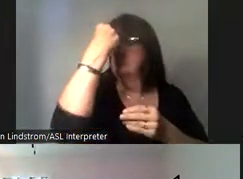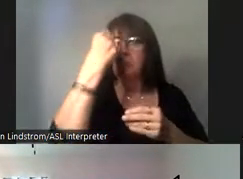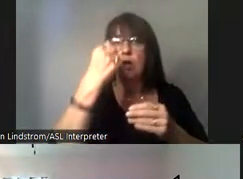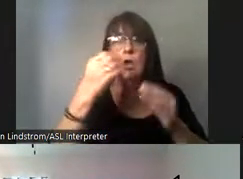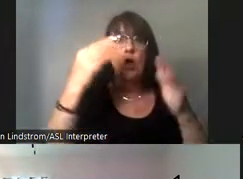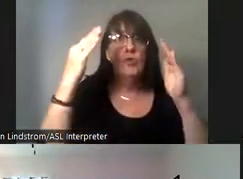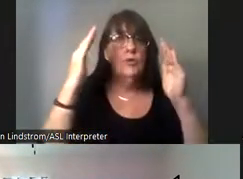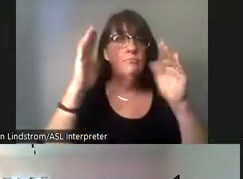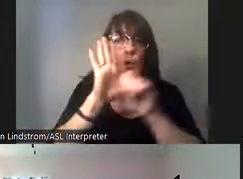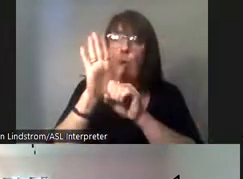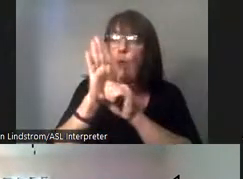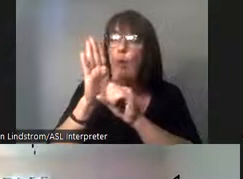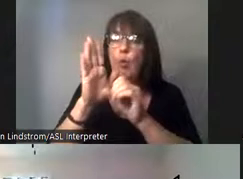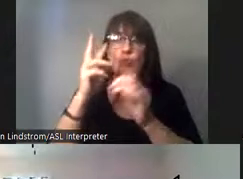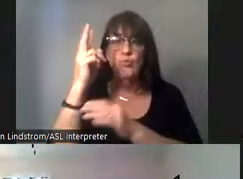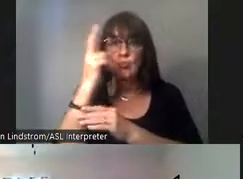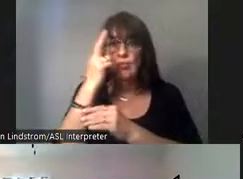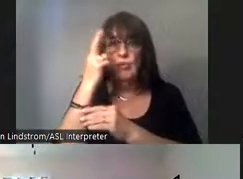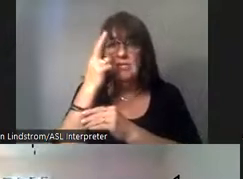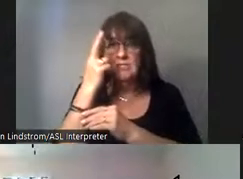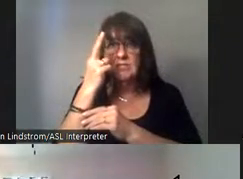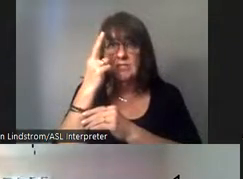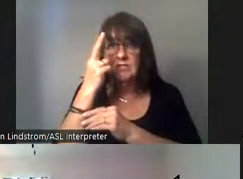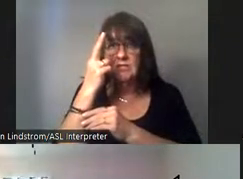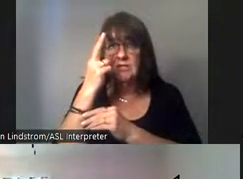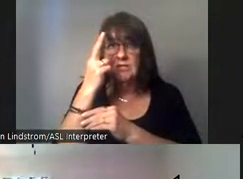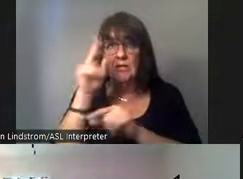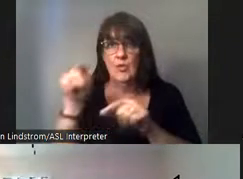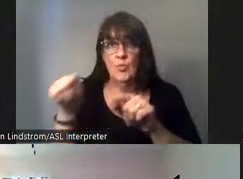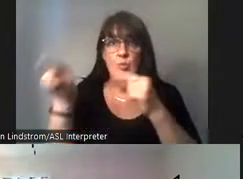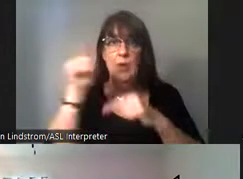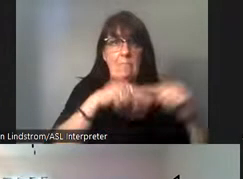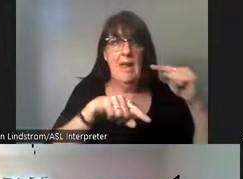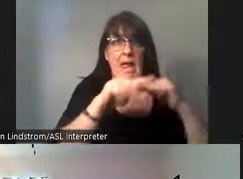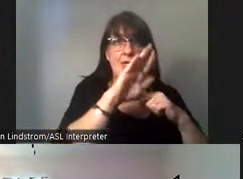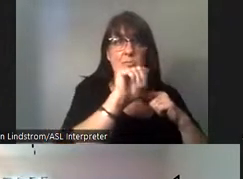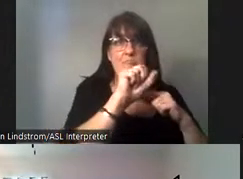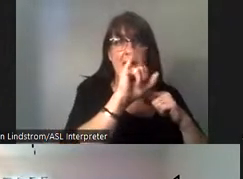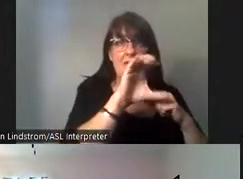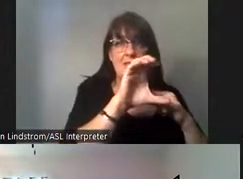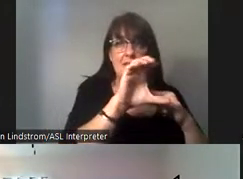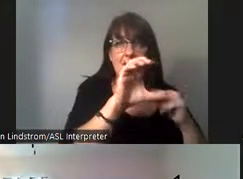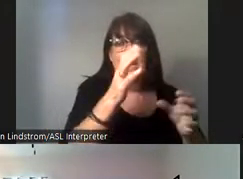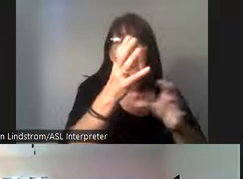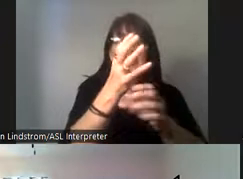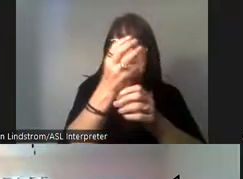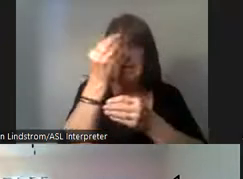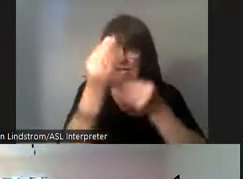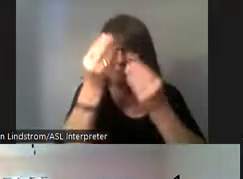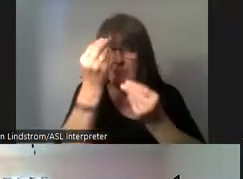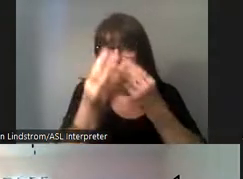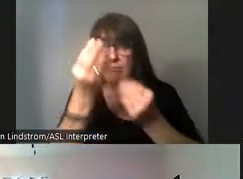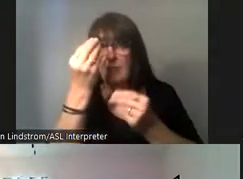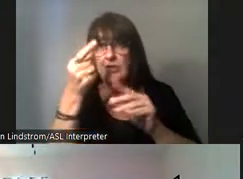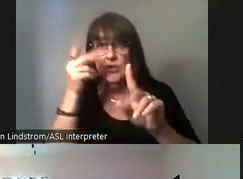purpose of going to the, it was termed back to basics, is to let's give the people the information that they need